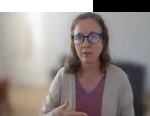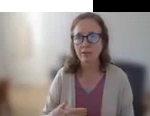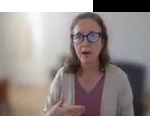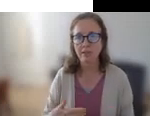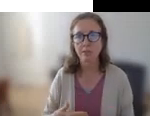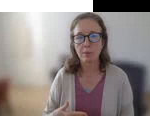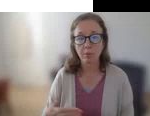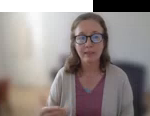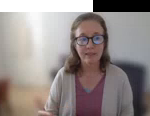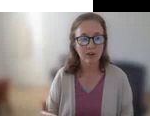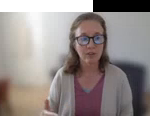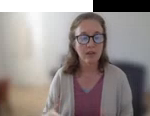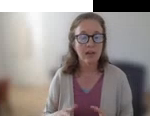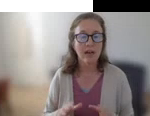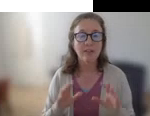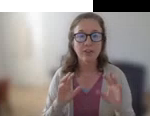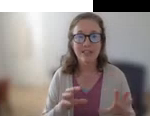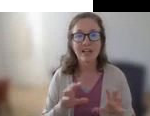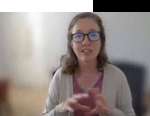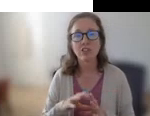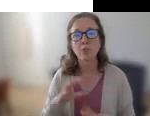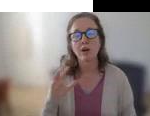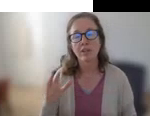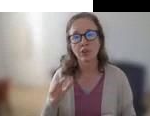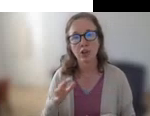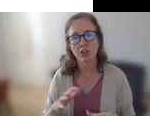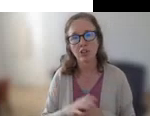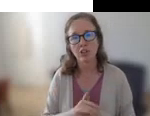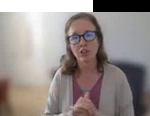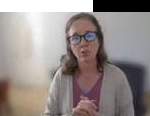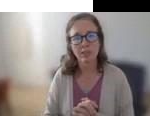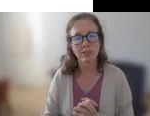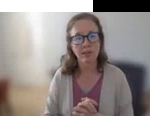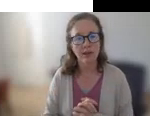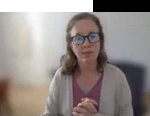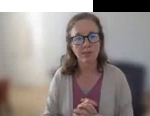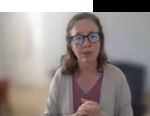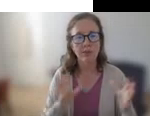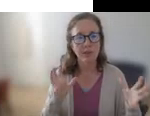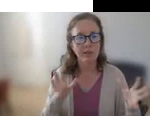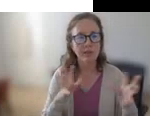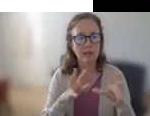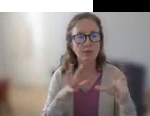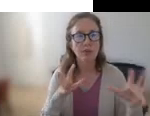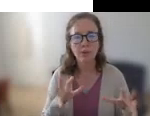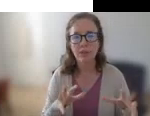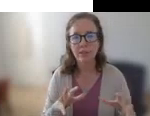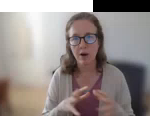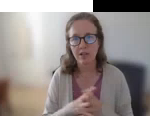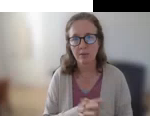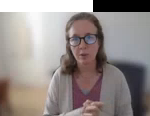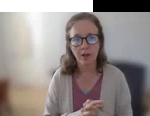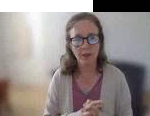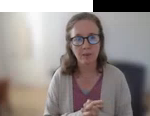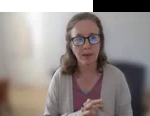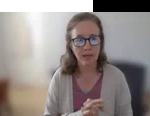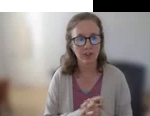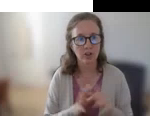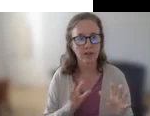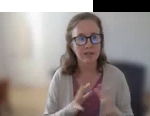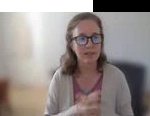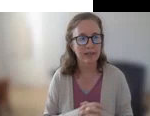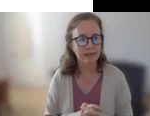documents that will possibly print out. For slides, you want even larger. You want as readable as possible